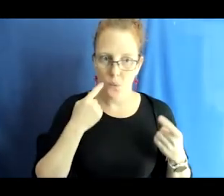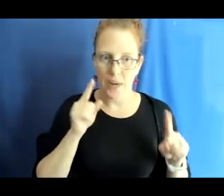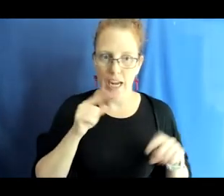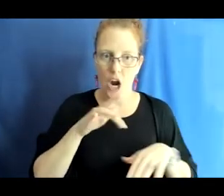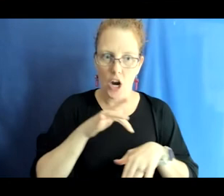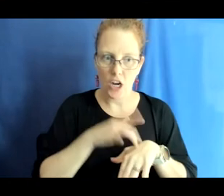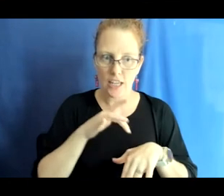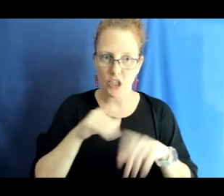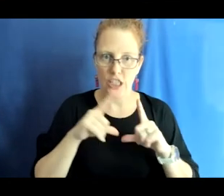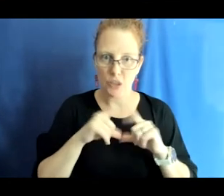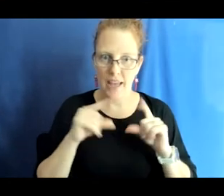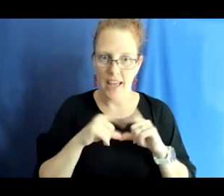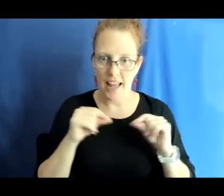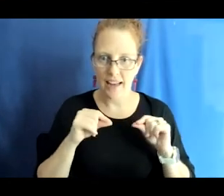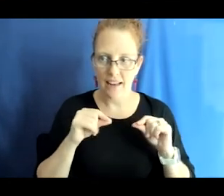we stayed